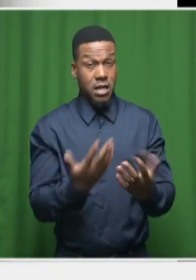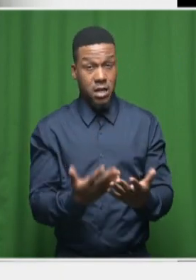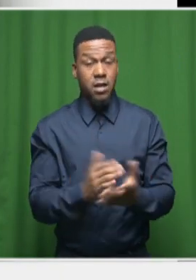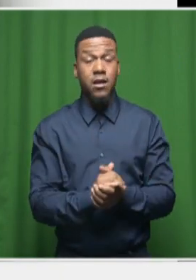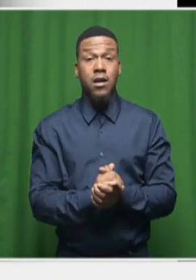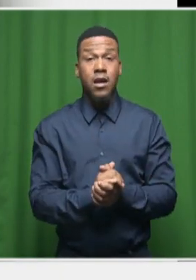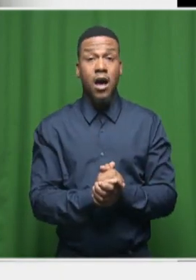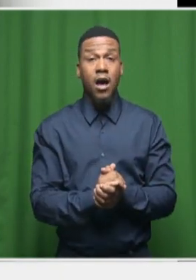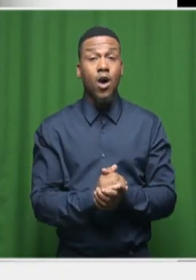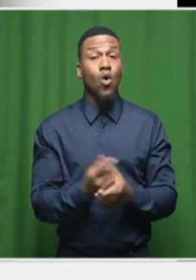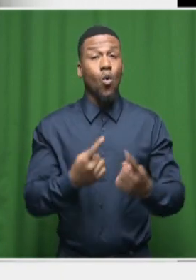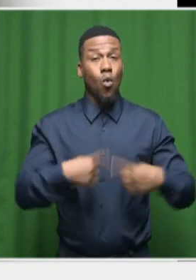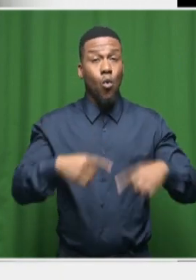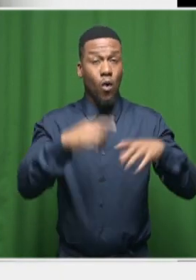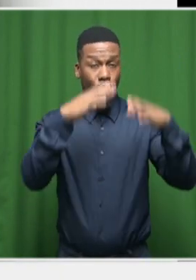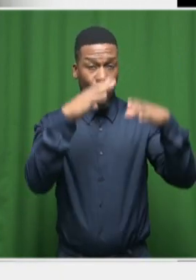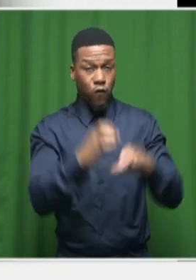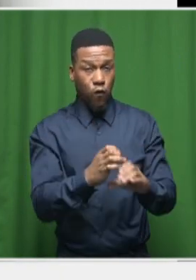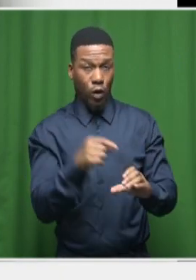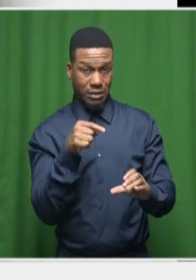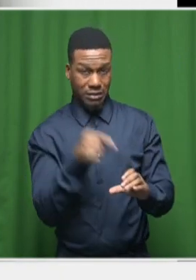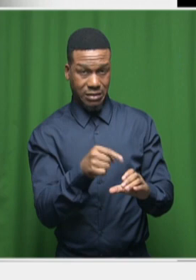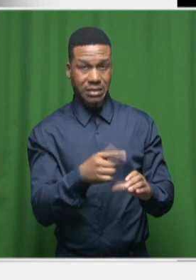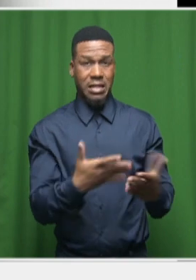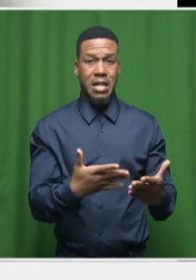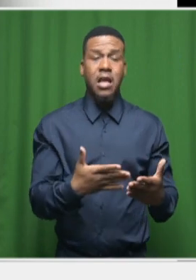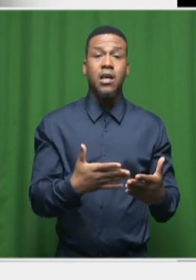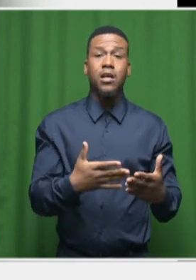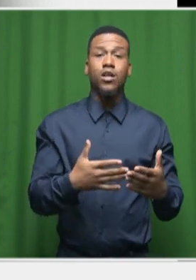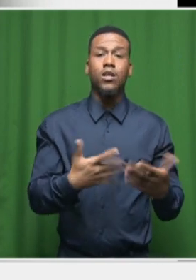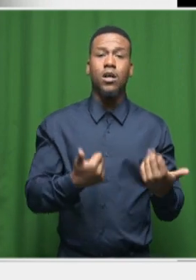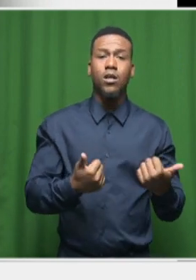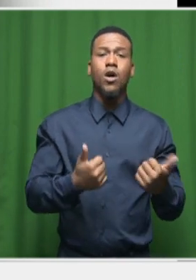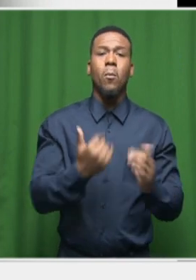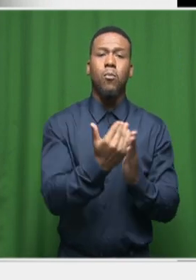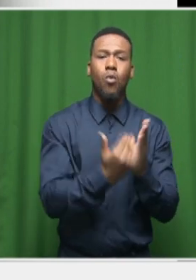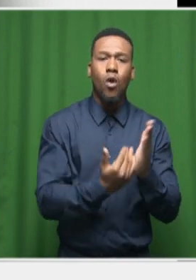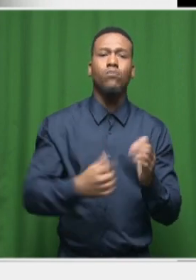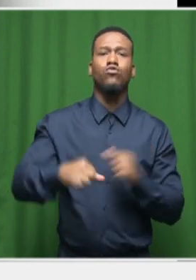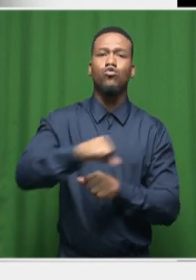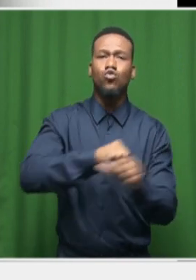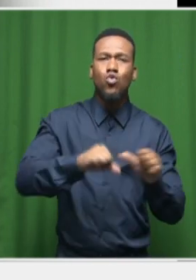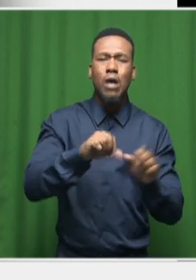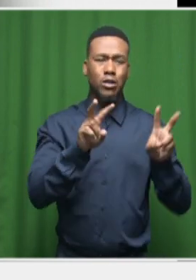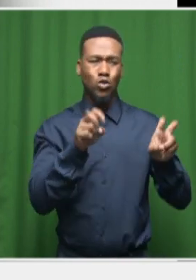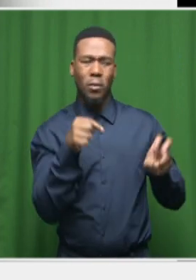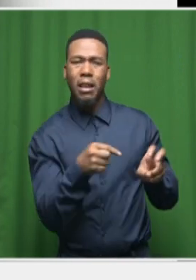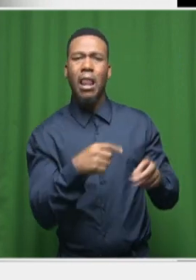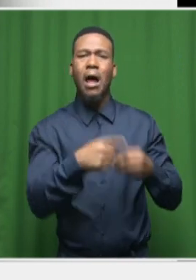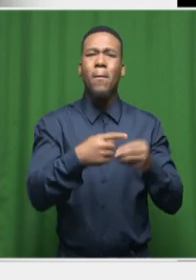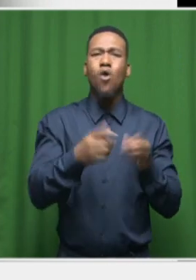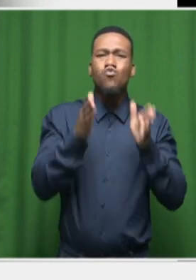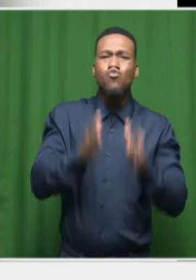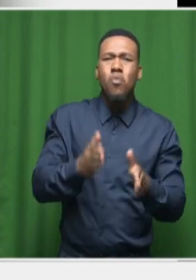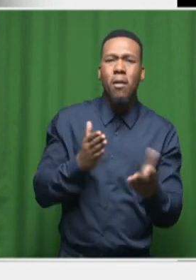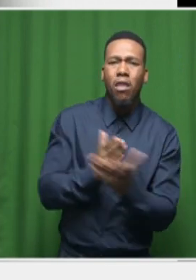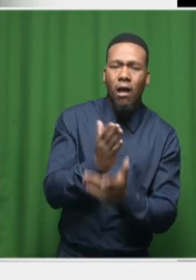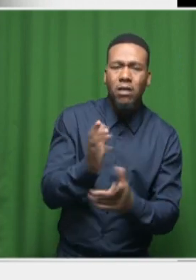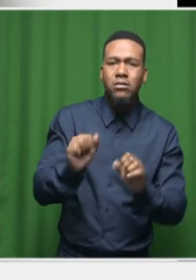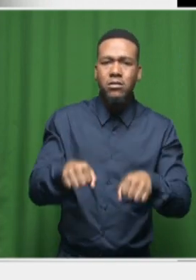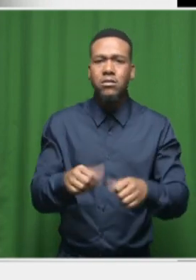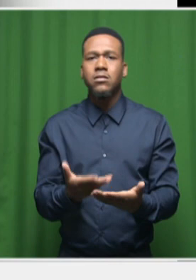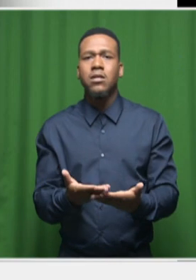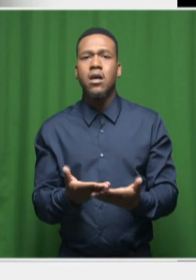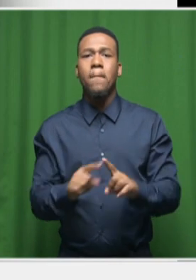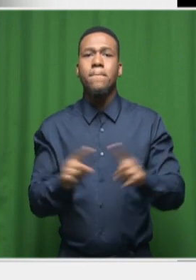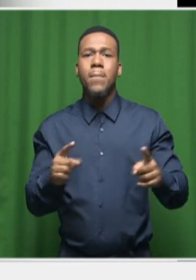facing society core and central. So the festival has always been around the issues of human rights, but it always